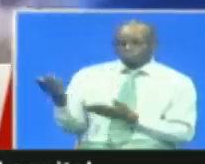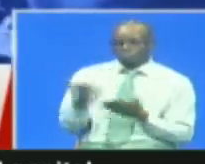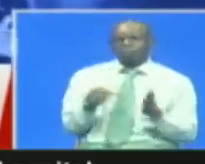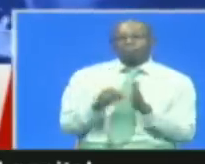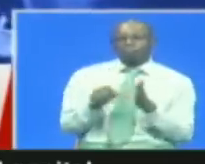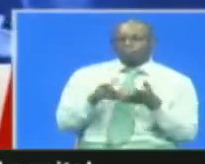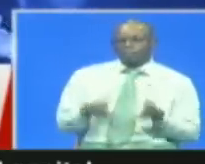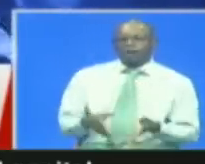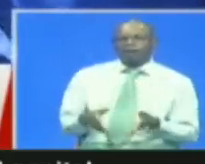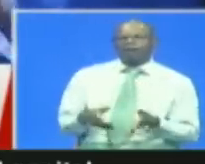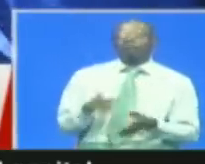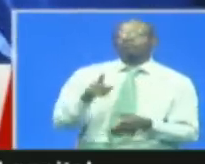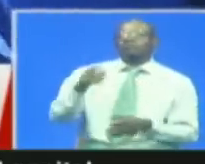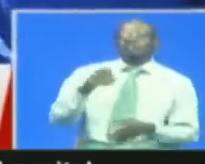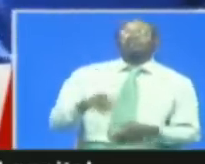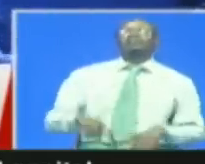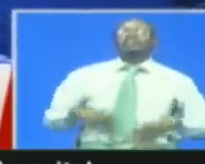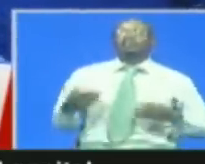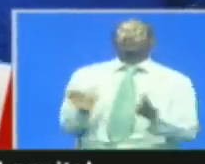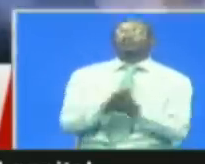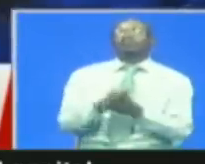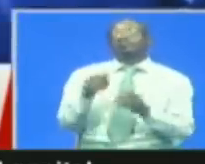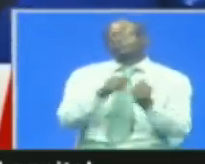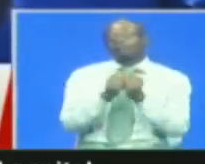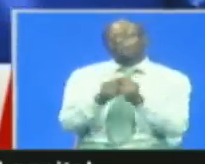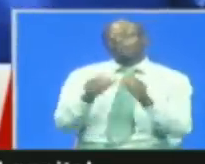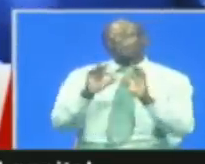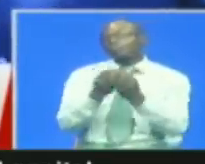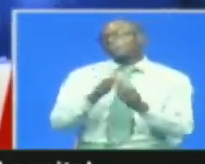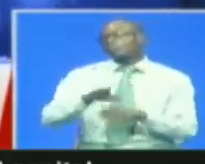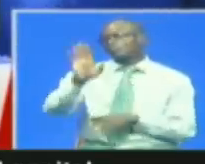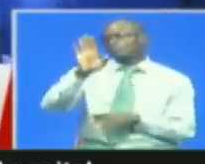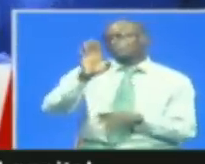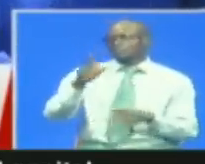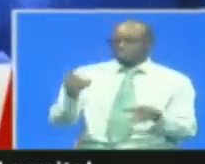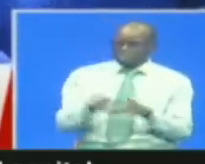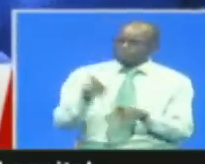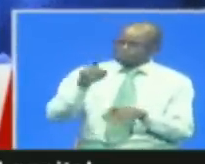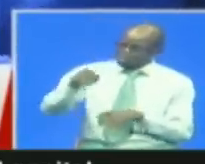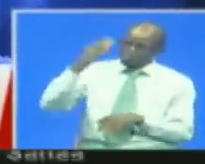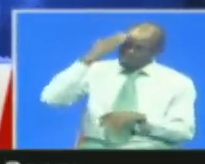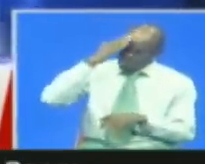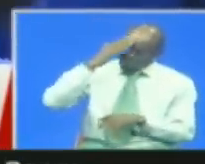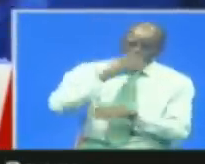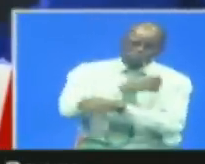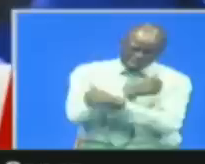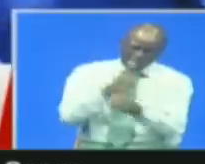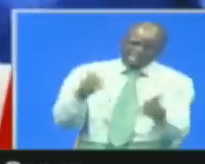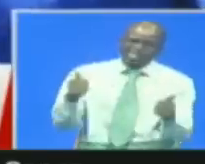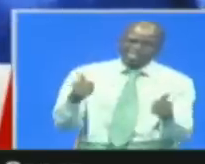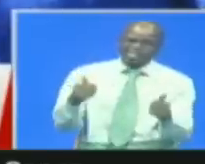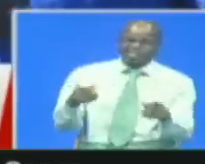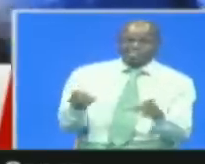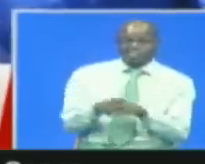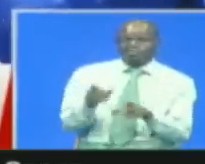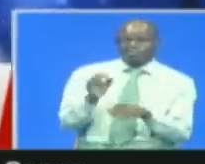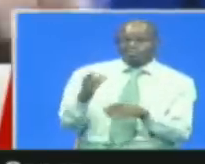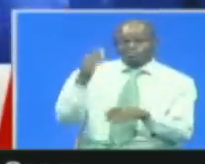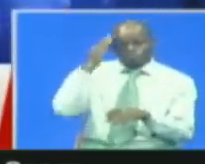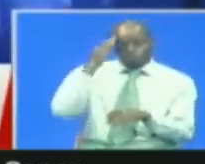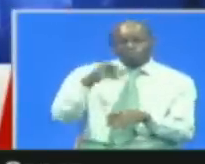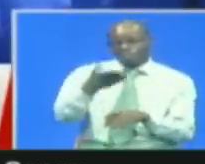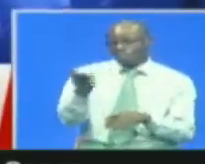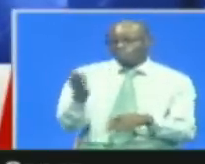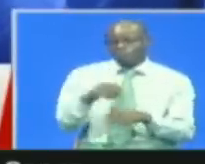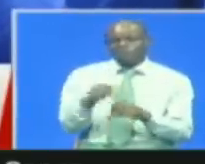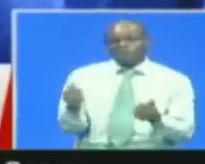hapa, nyinyi mnaishi nao. Nataka nyinyi mnawajua. Nataka kama mnawajua,